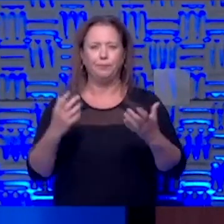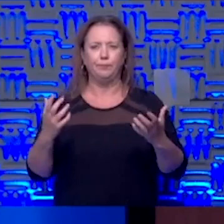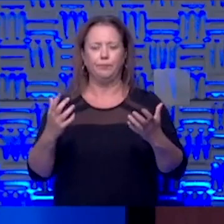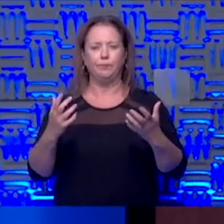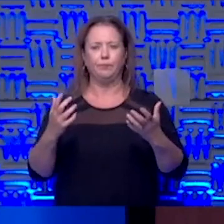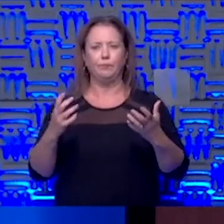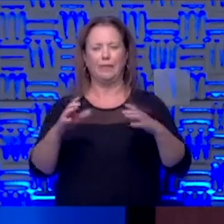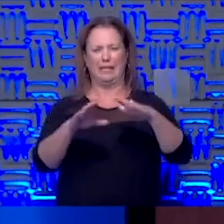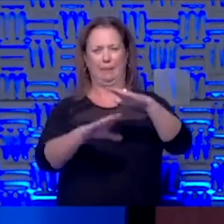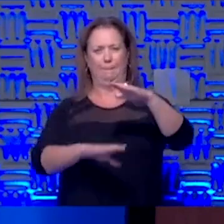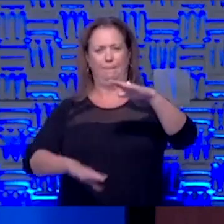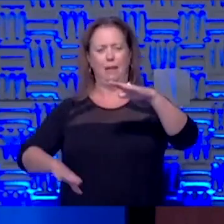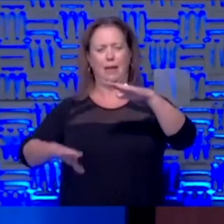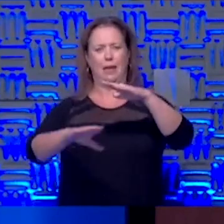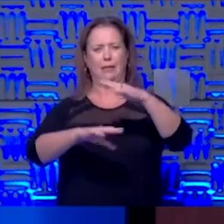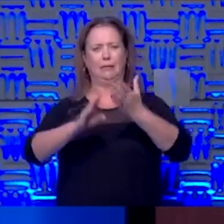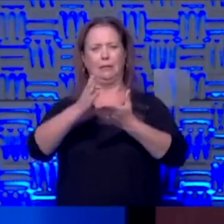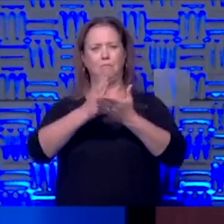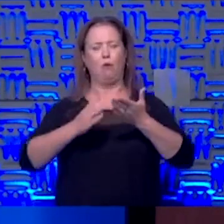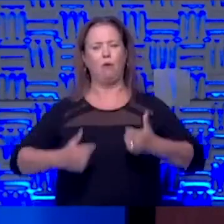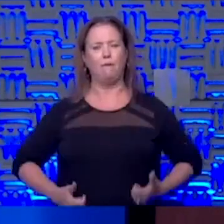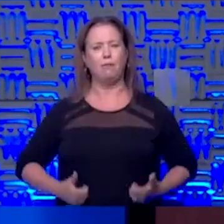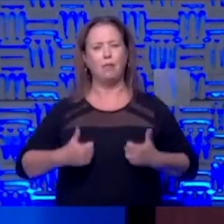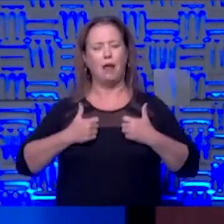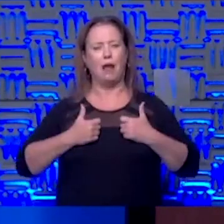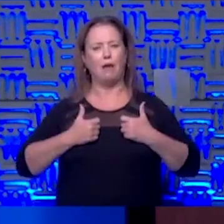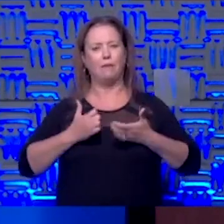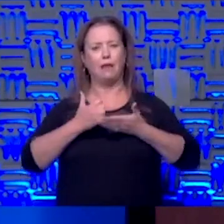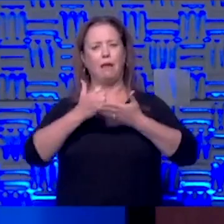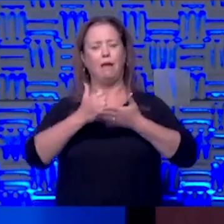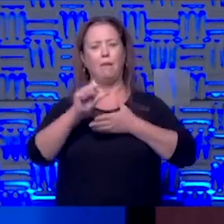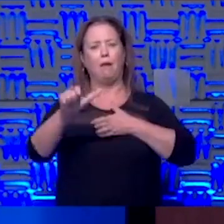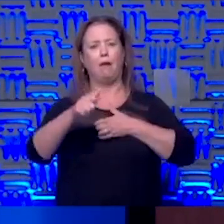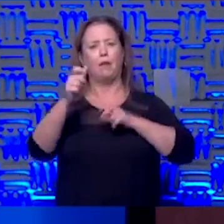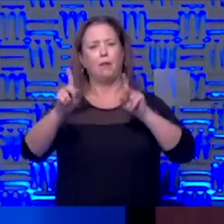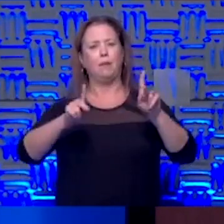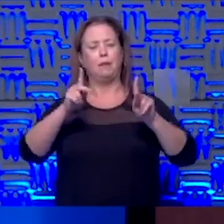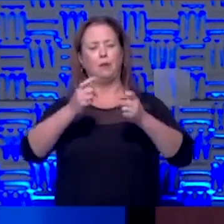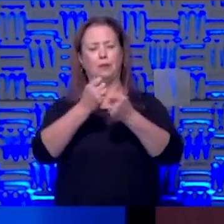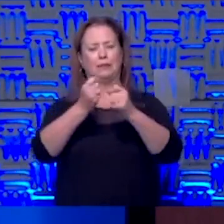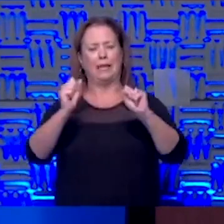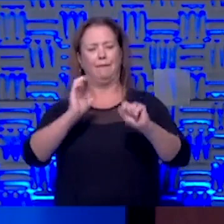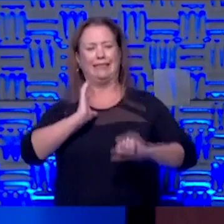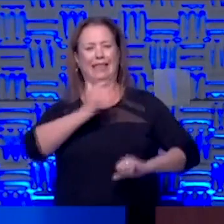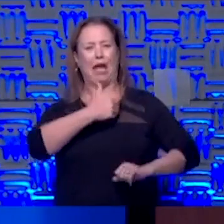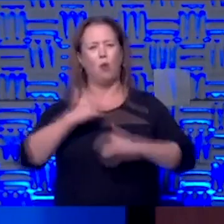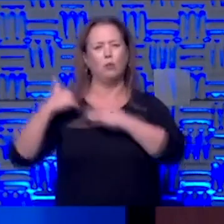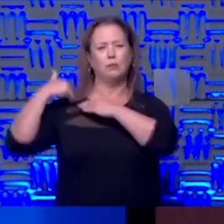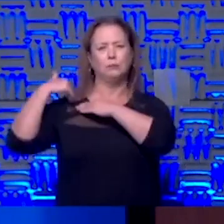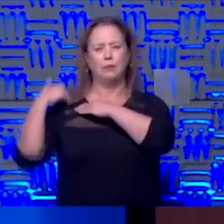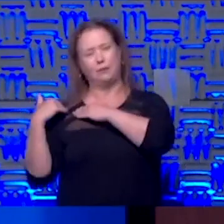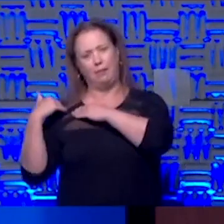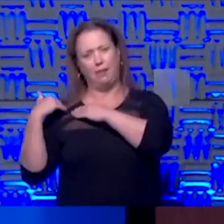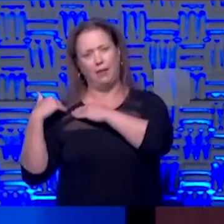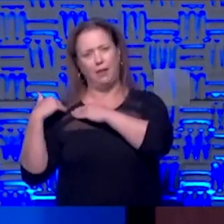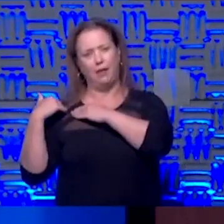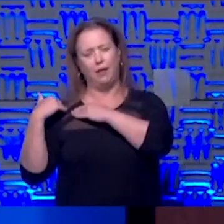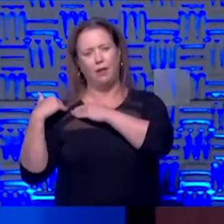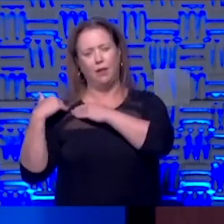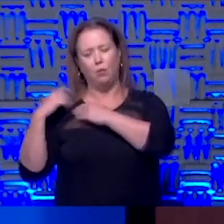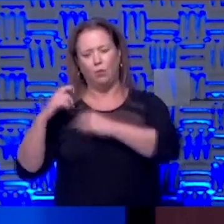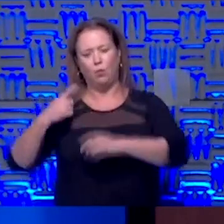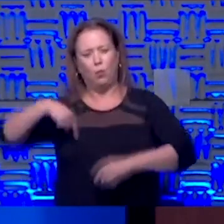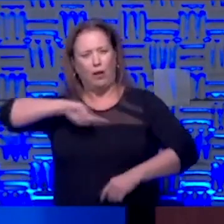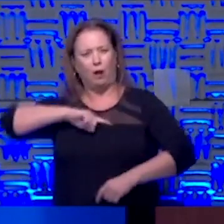like just the basic part of life to help keep other people safe. It's part of our responsibility. We are our brother's